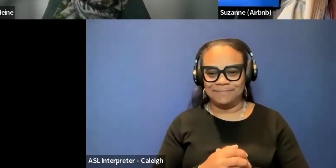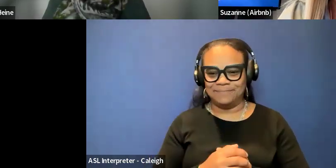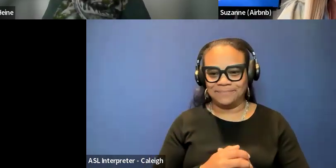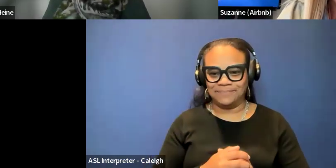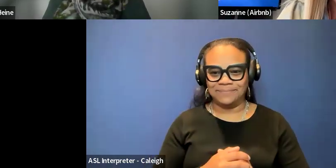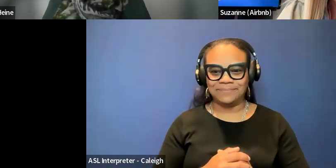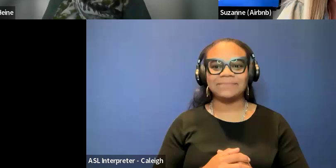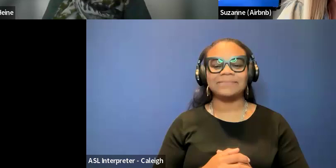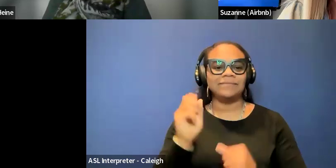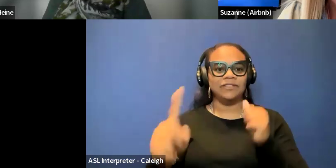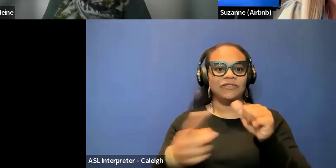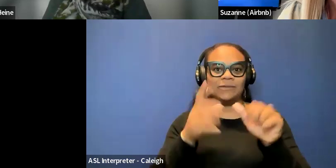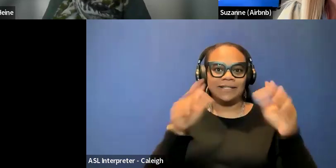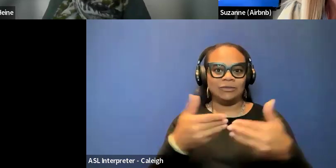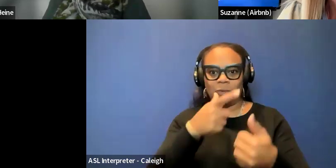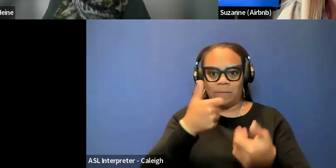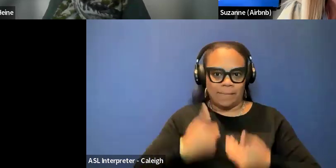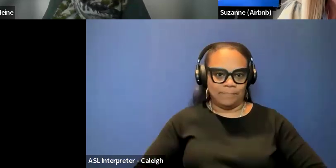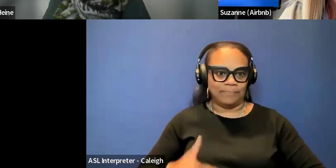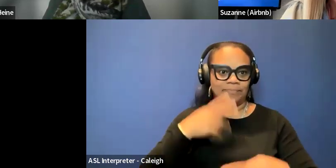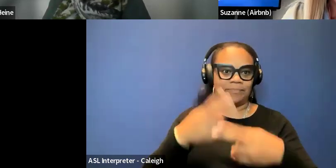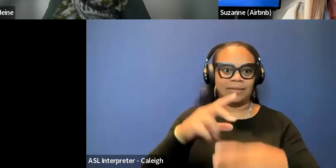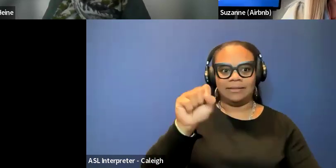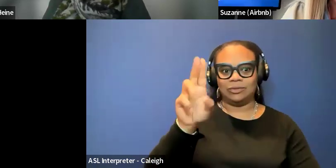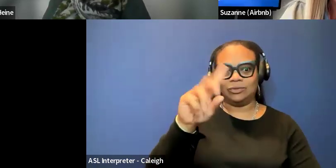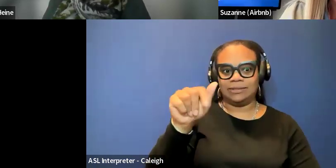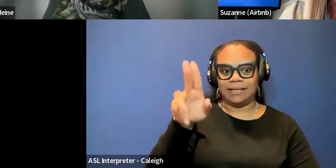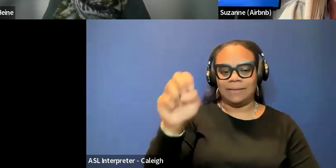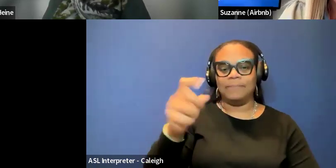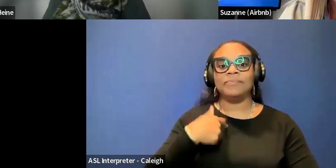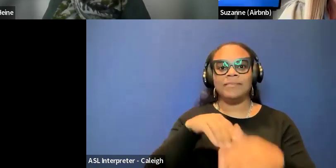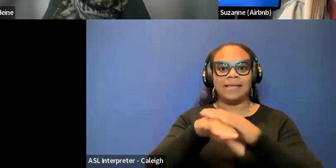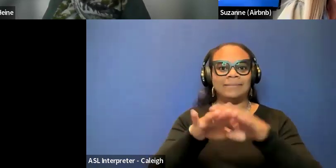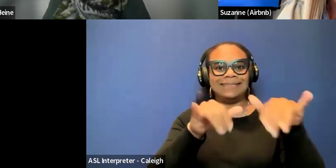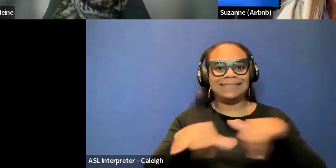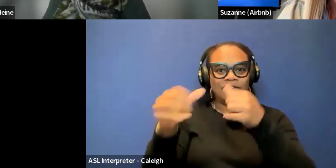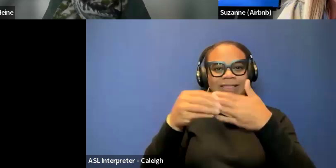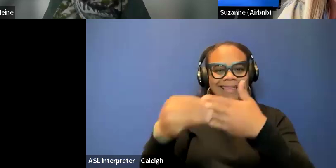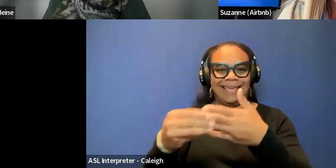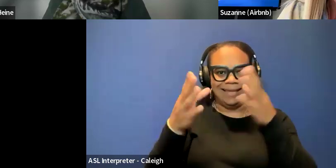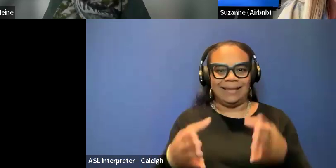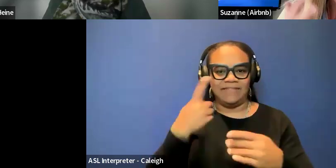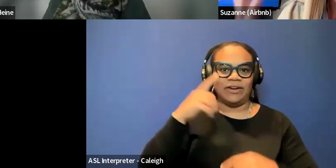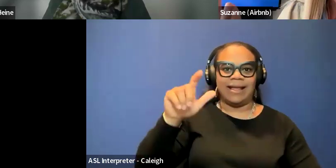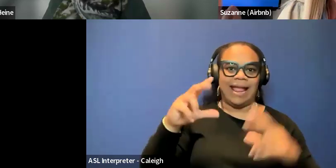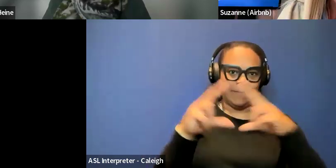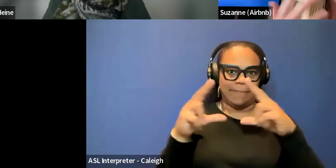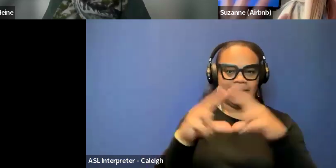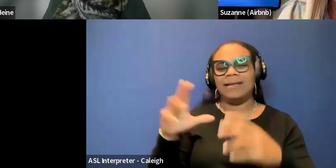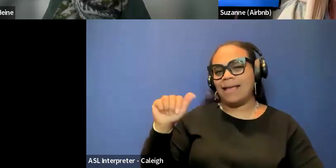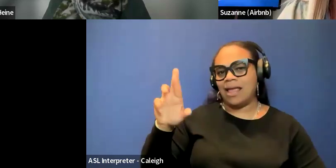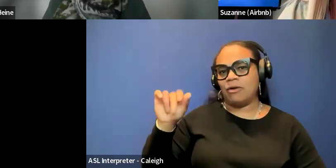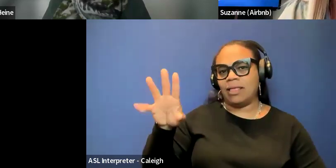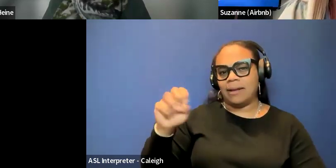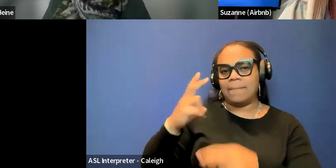So I'm going to start with an introduction to myself. My name is Suzanne. I'm the Accessibility Standards Lead at Airbnb. As Caroline mentioned, my role is